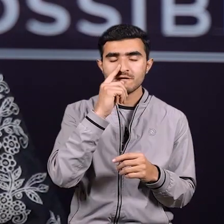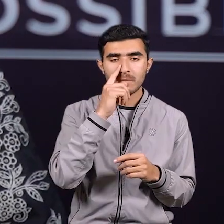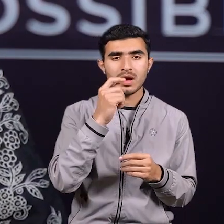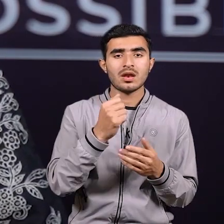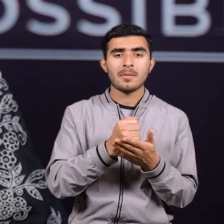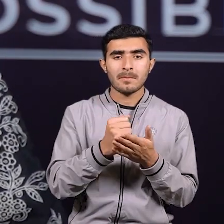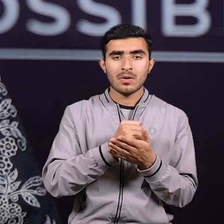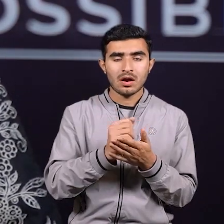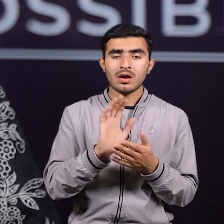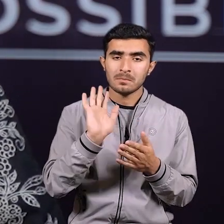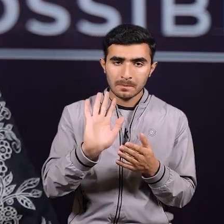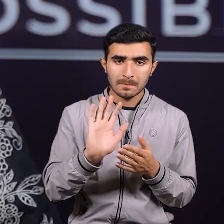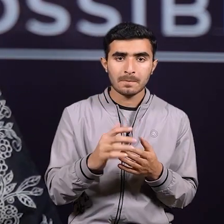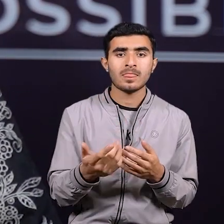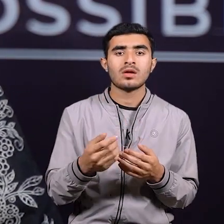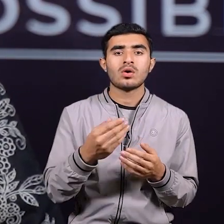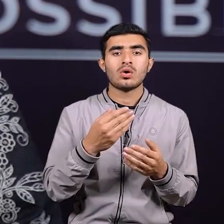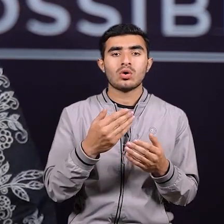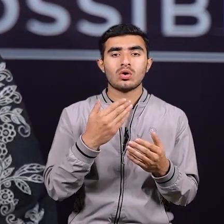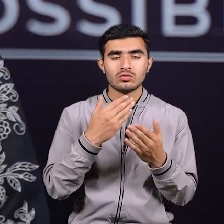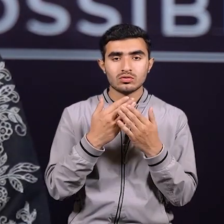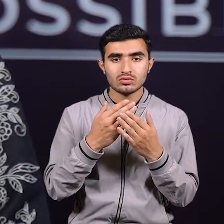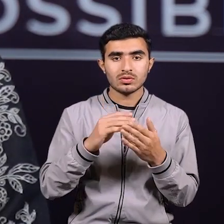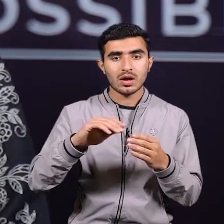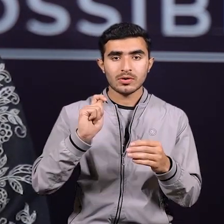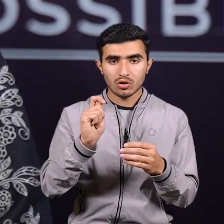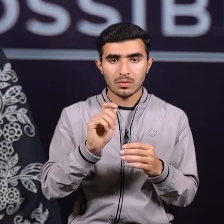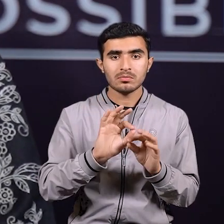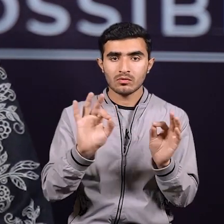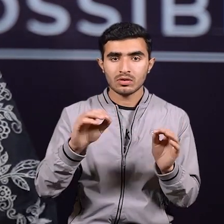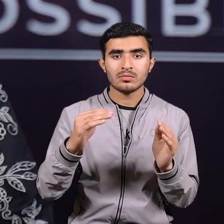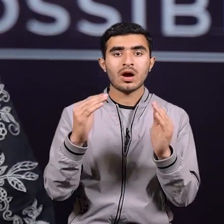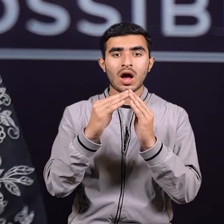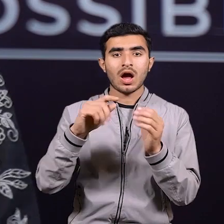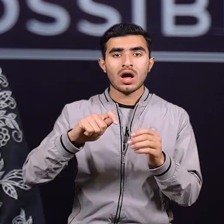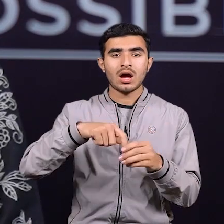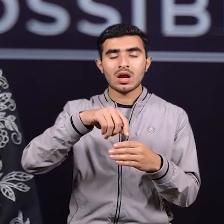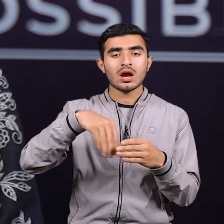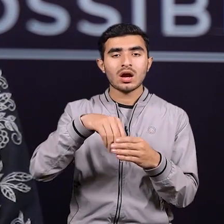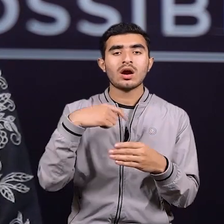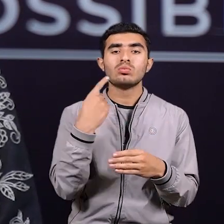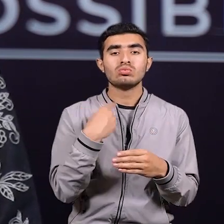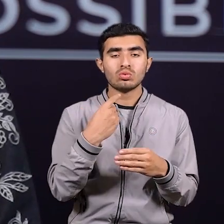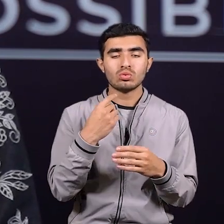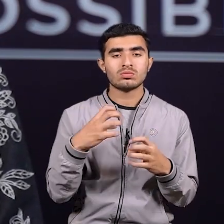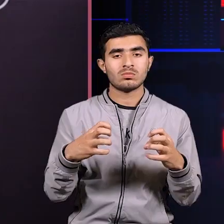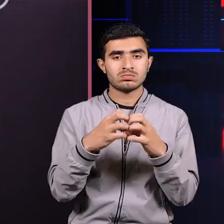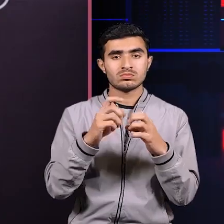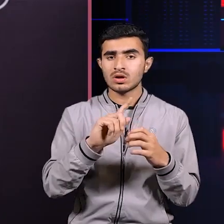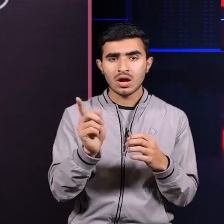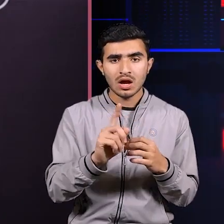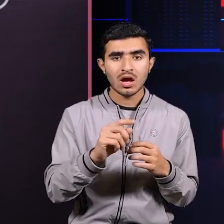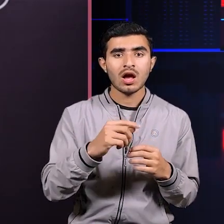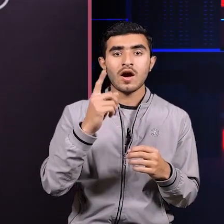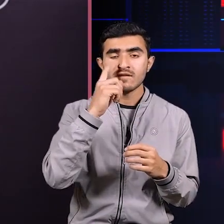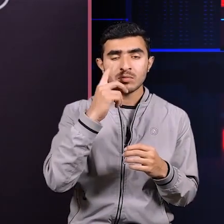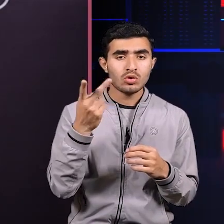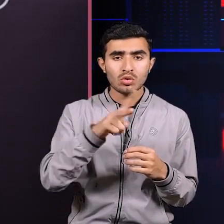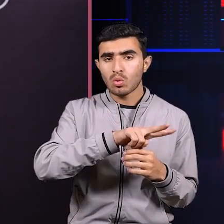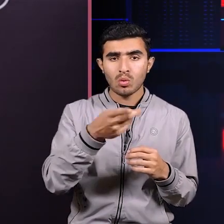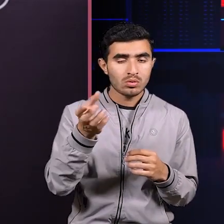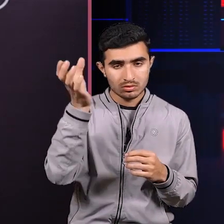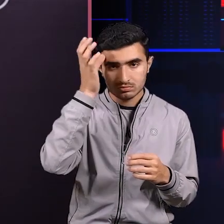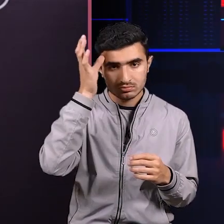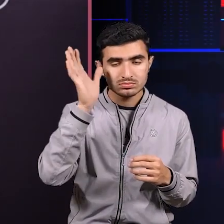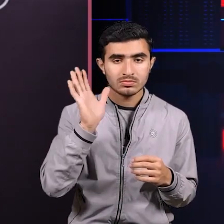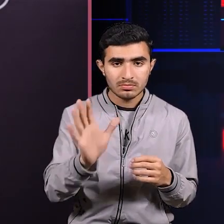into the people that they are meant to become. And I would like to conclude by saying that girls